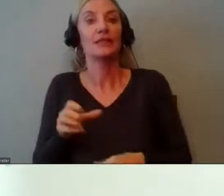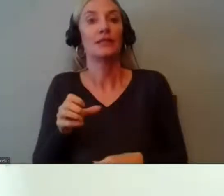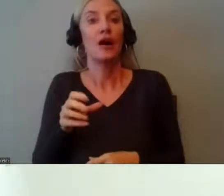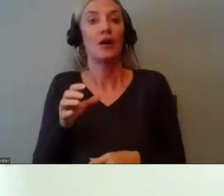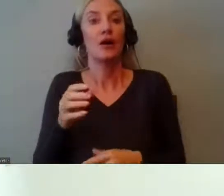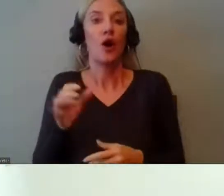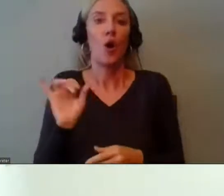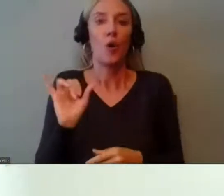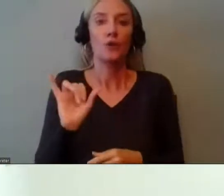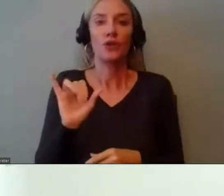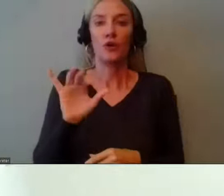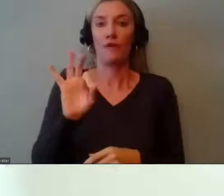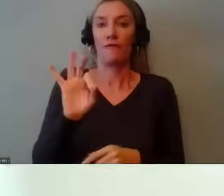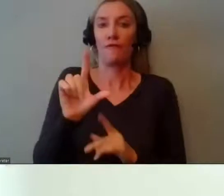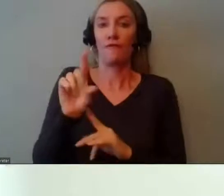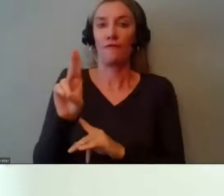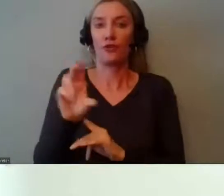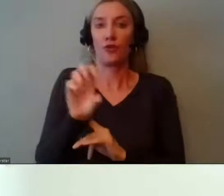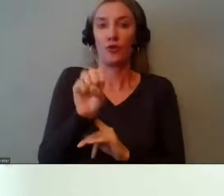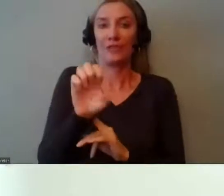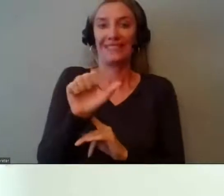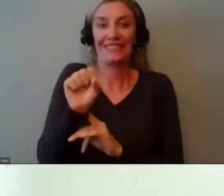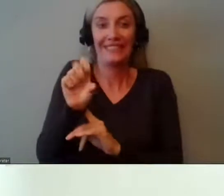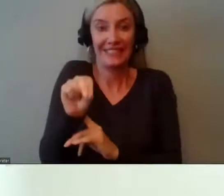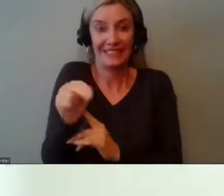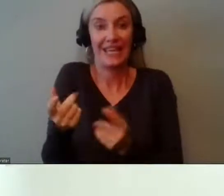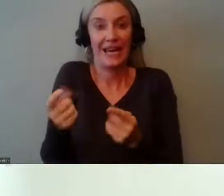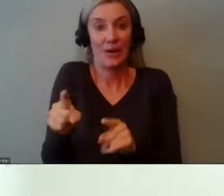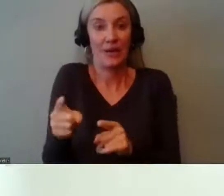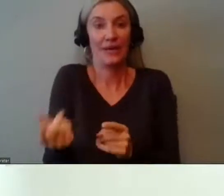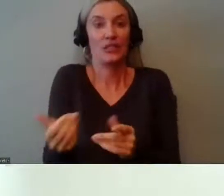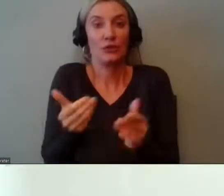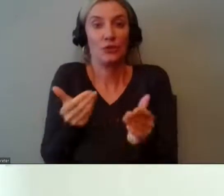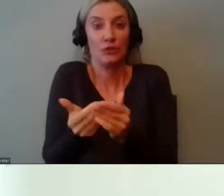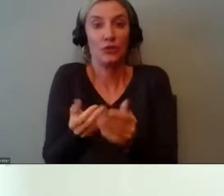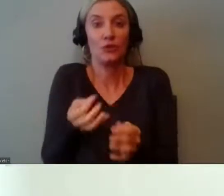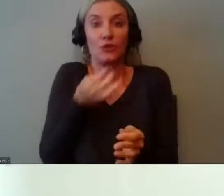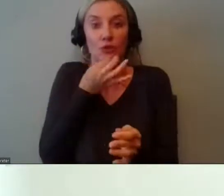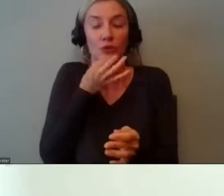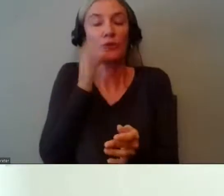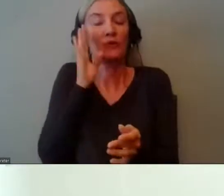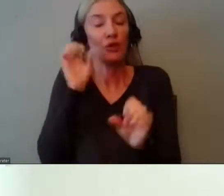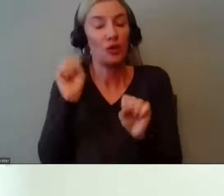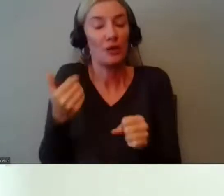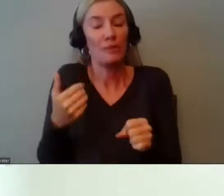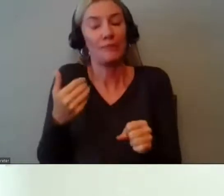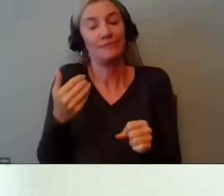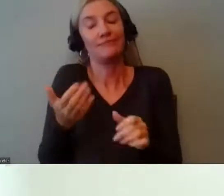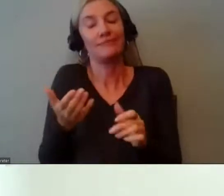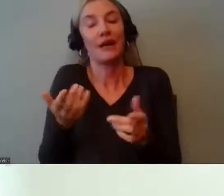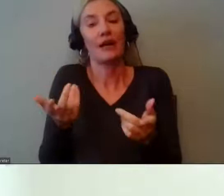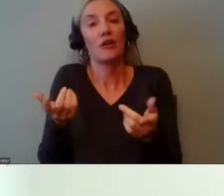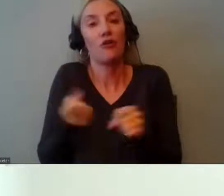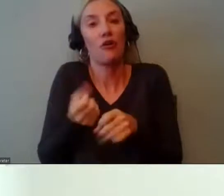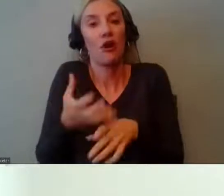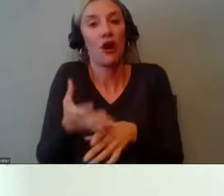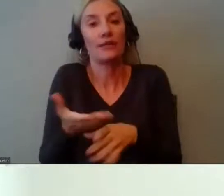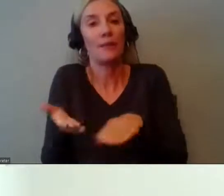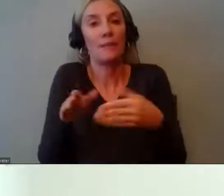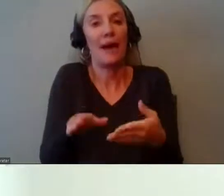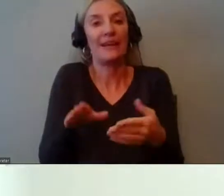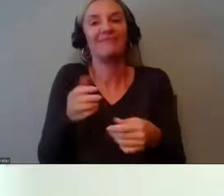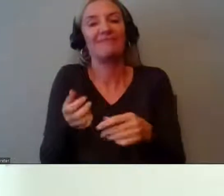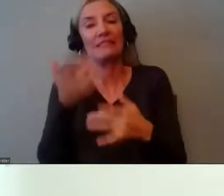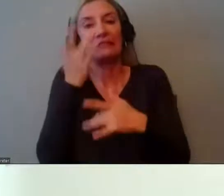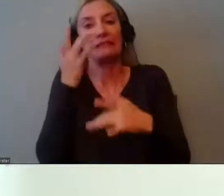very bad twindemic season. So please, let's make every effort to minimize transmission by getting